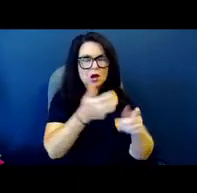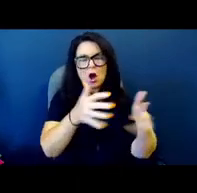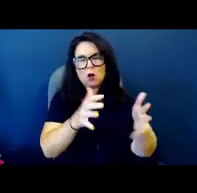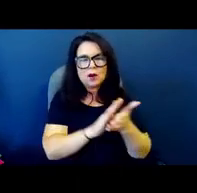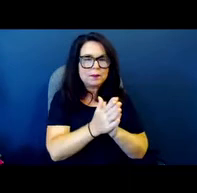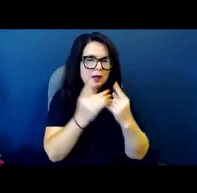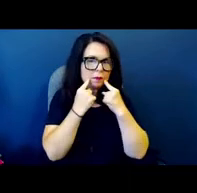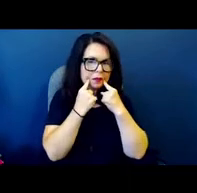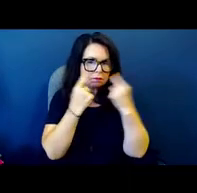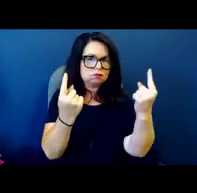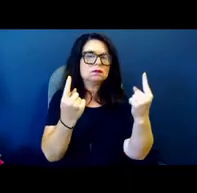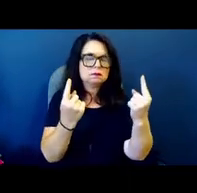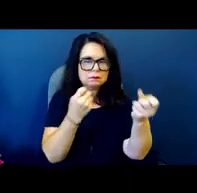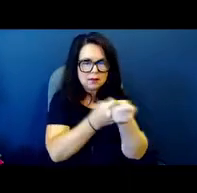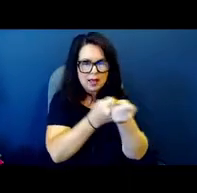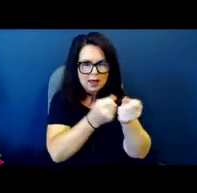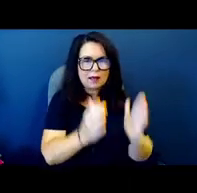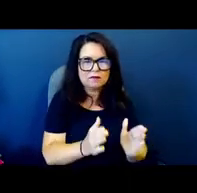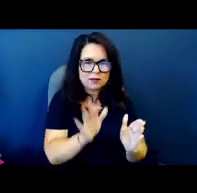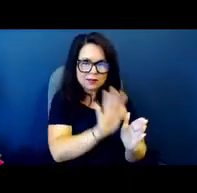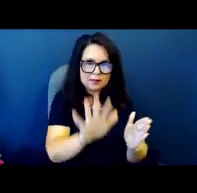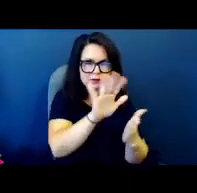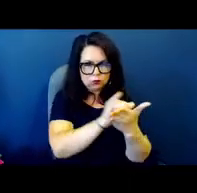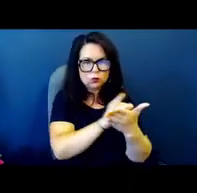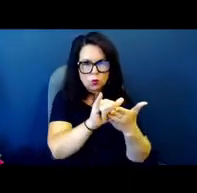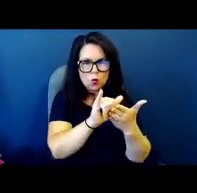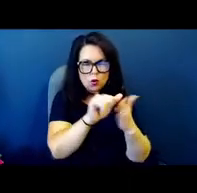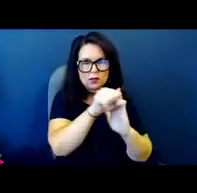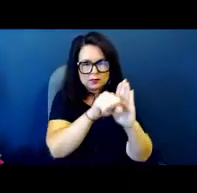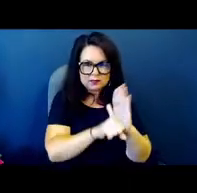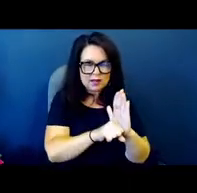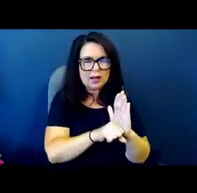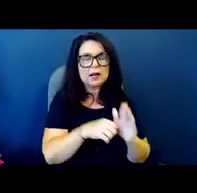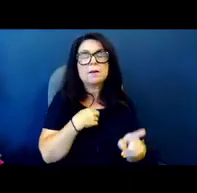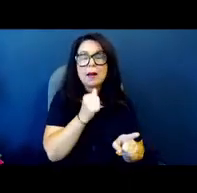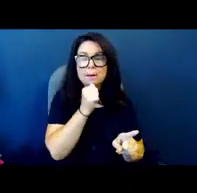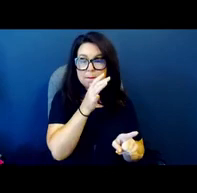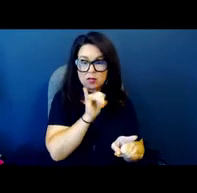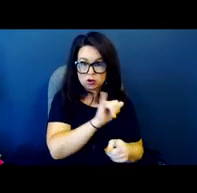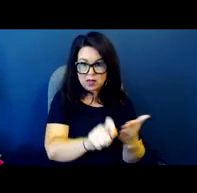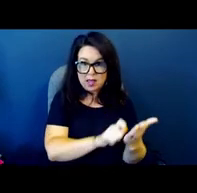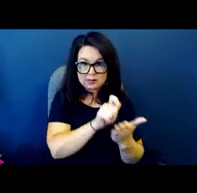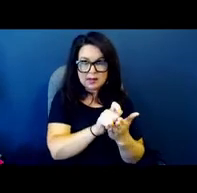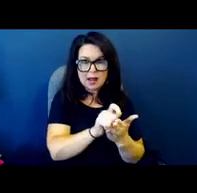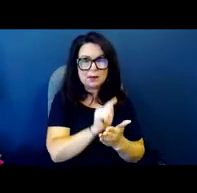well-known advocate in New York State. So she was up in Albany, New York State's